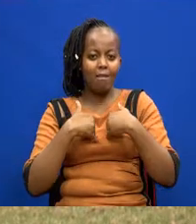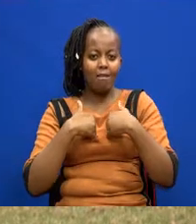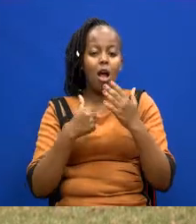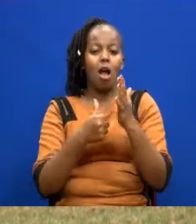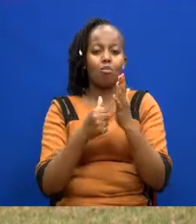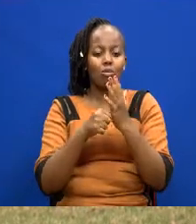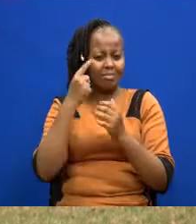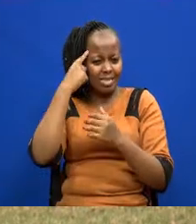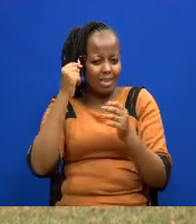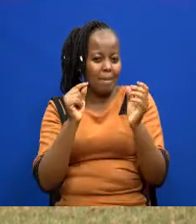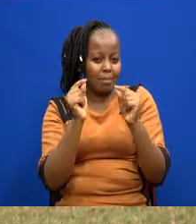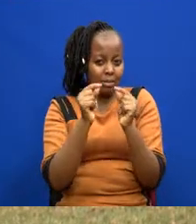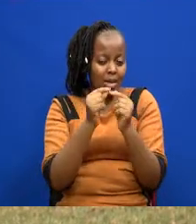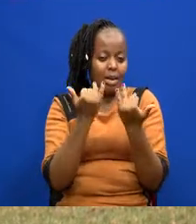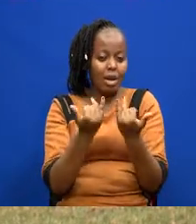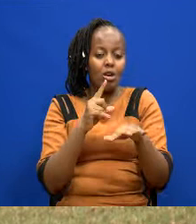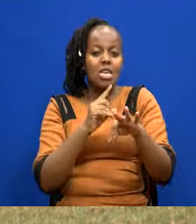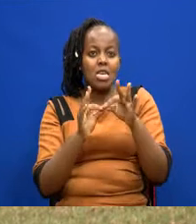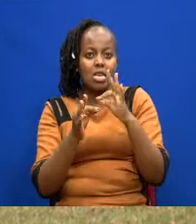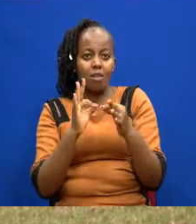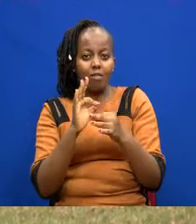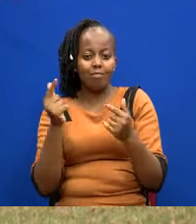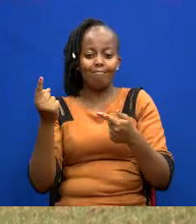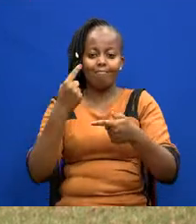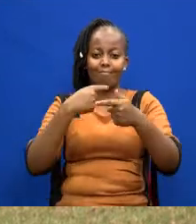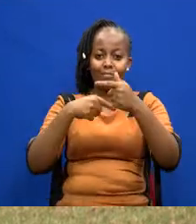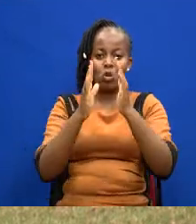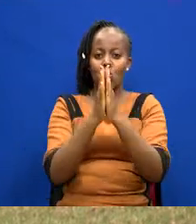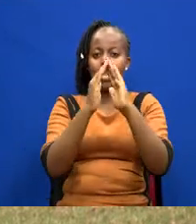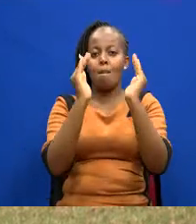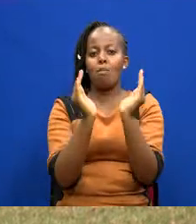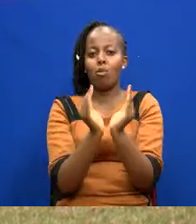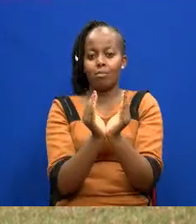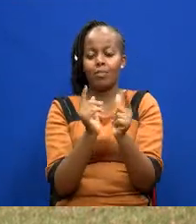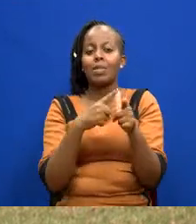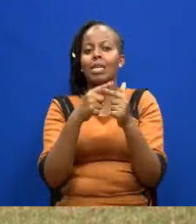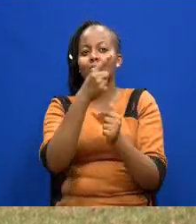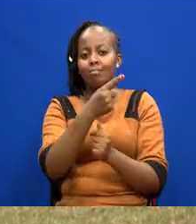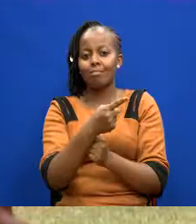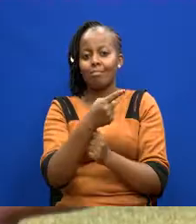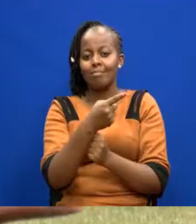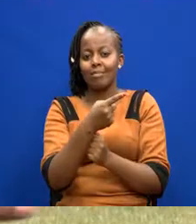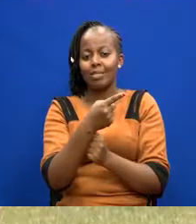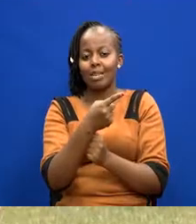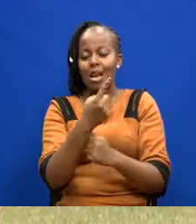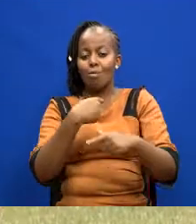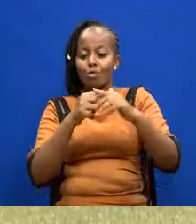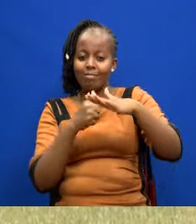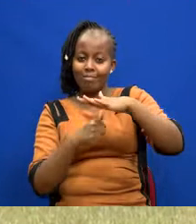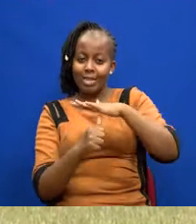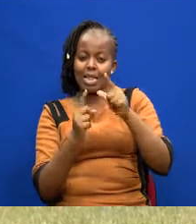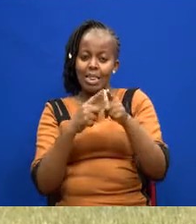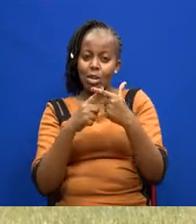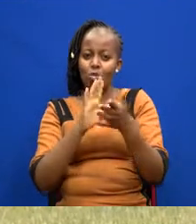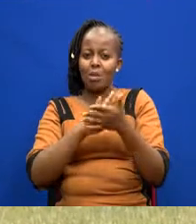an injury on the head. So if Vincent is coming with the ball, Ezekiel happens to go underneath